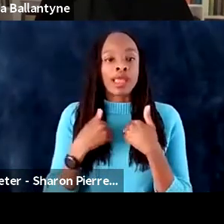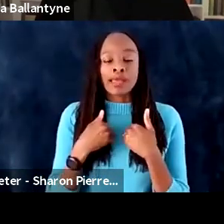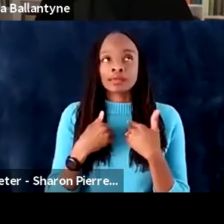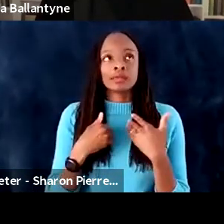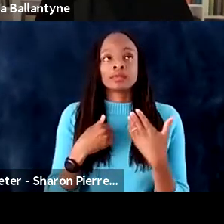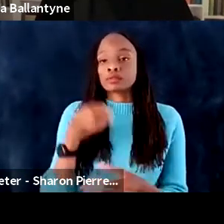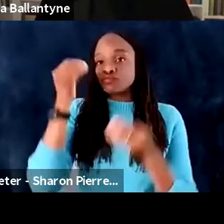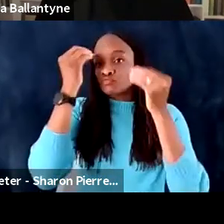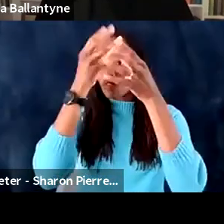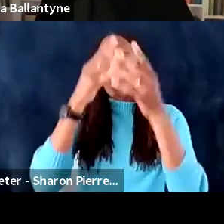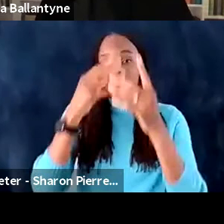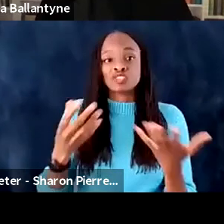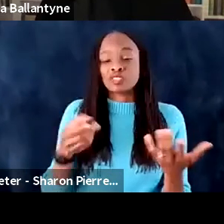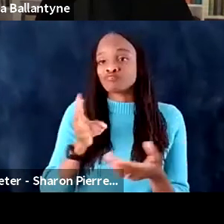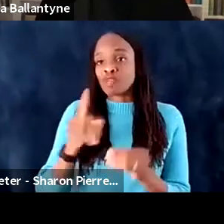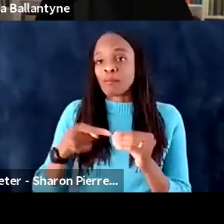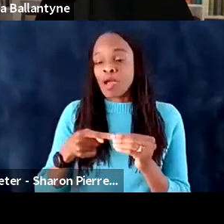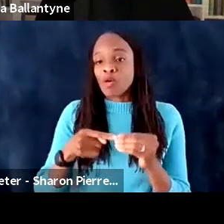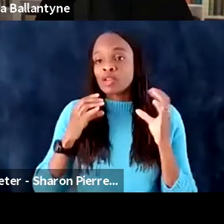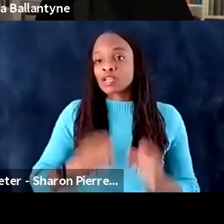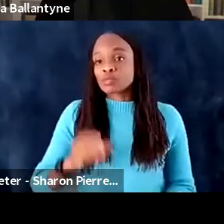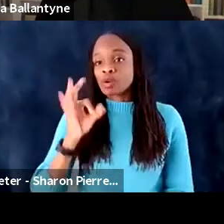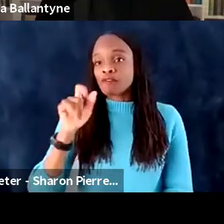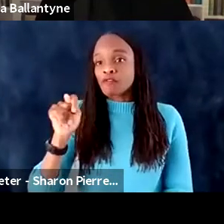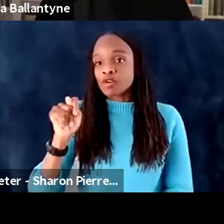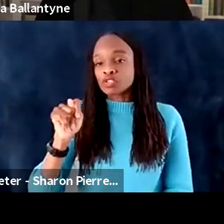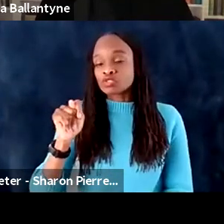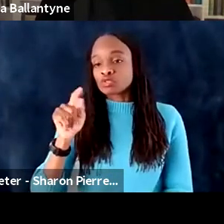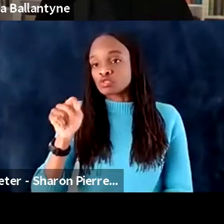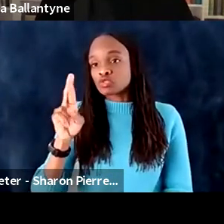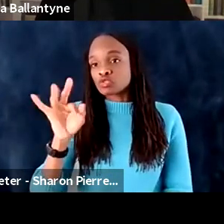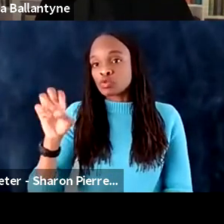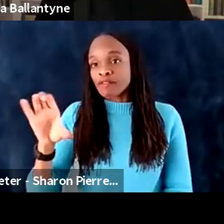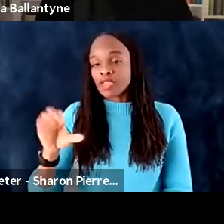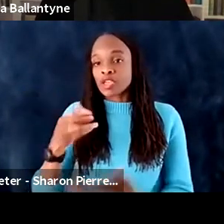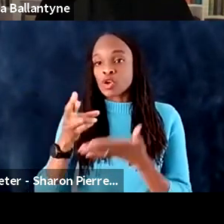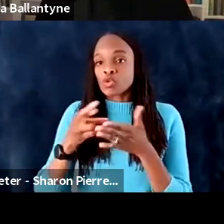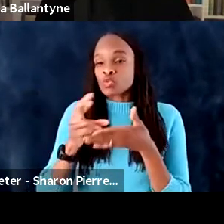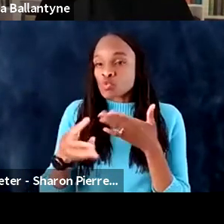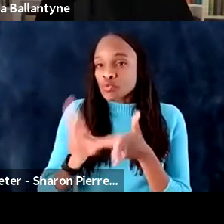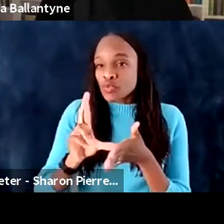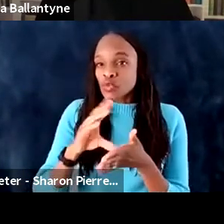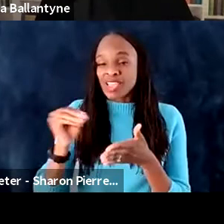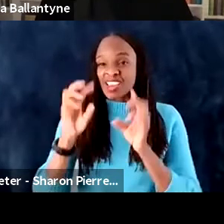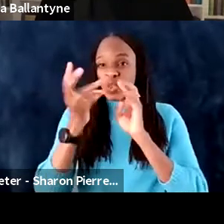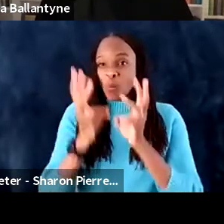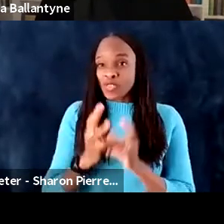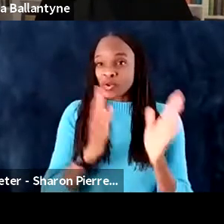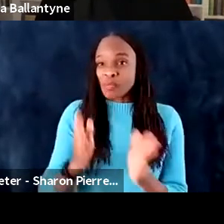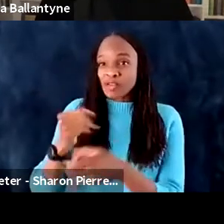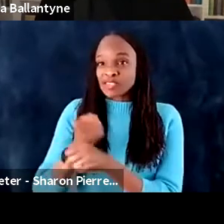about customer foot traffic, customer reviews, and even weather patterns in order to make these decisions.